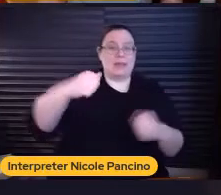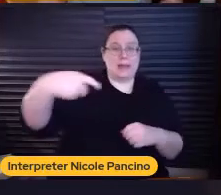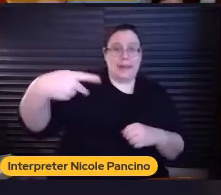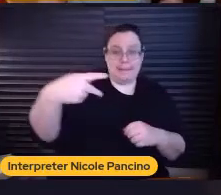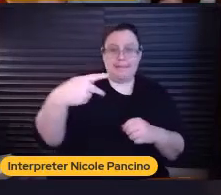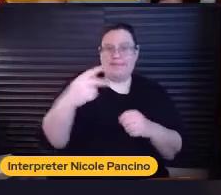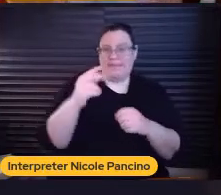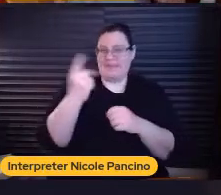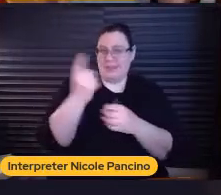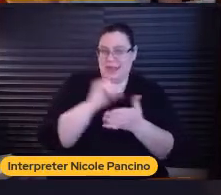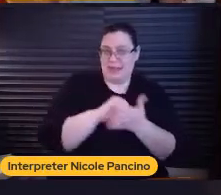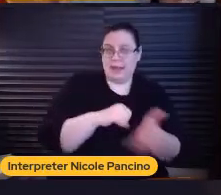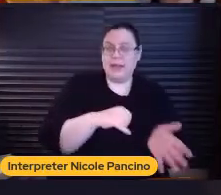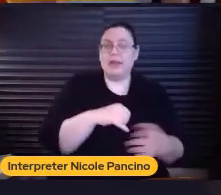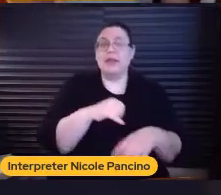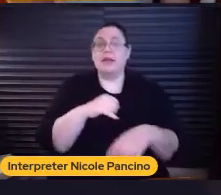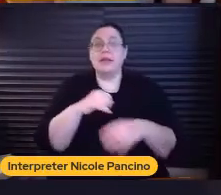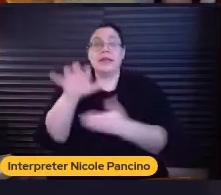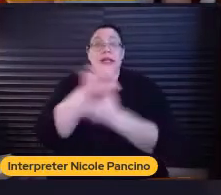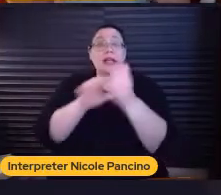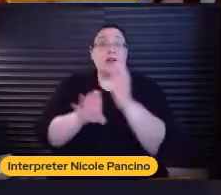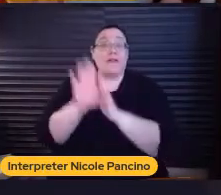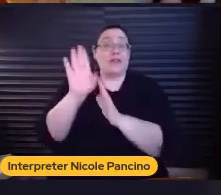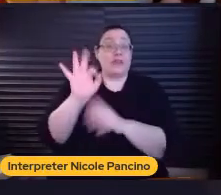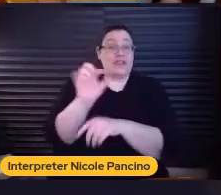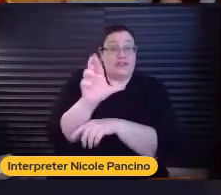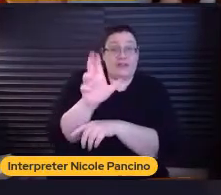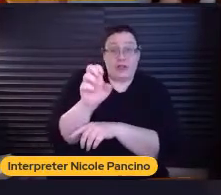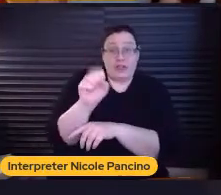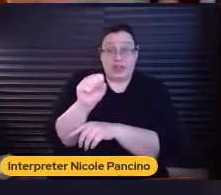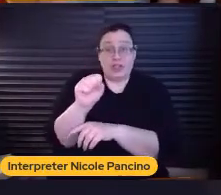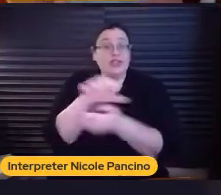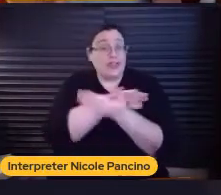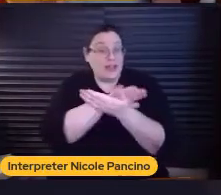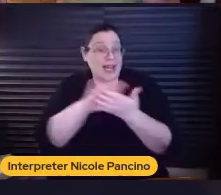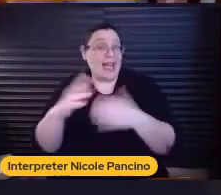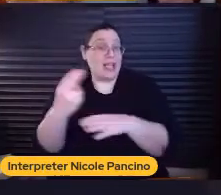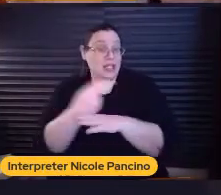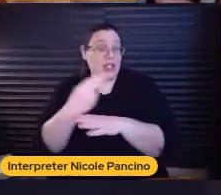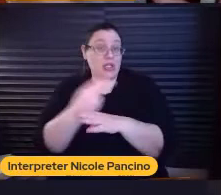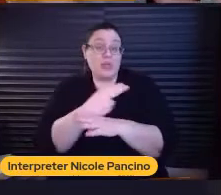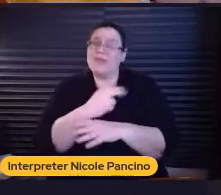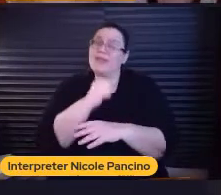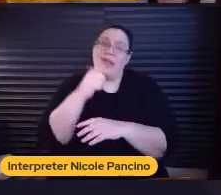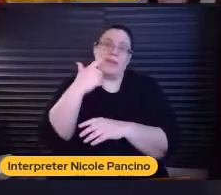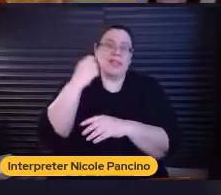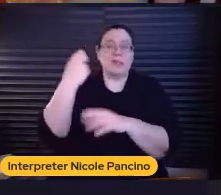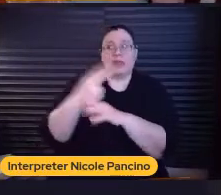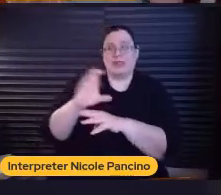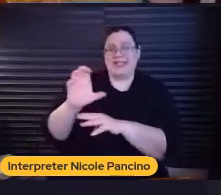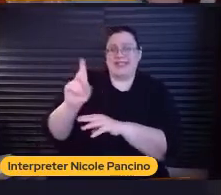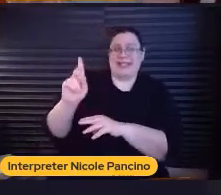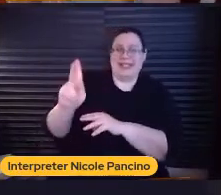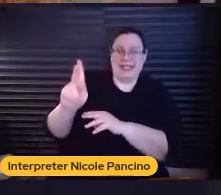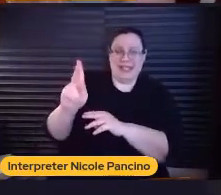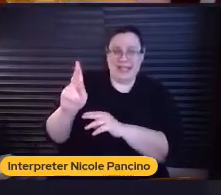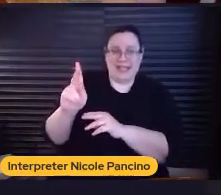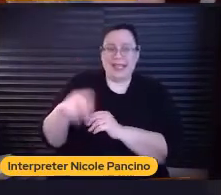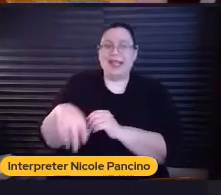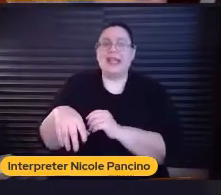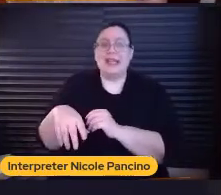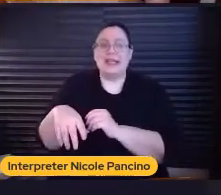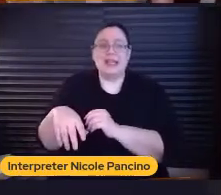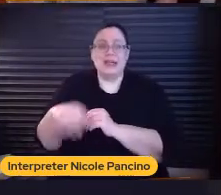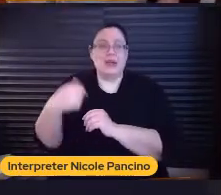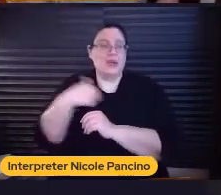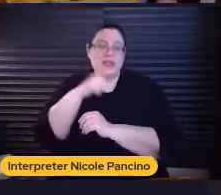that. CloudFormation features are very nice to use. It's not because we're using CDK that we shouldn't use